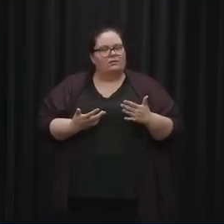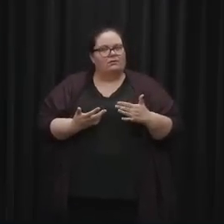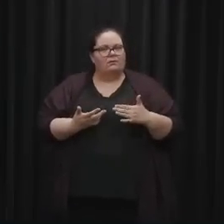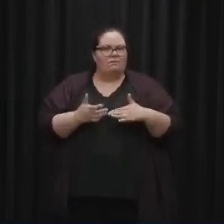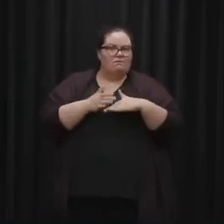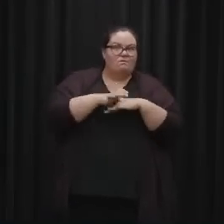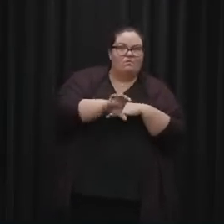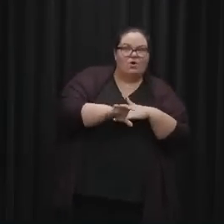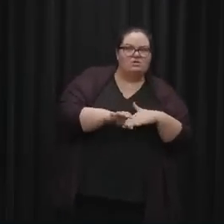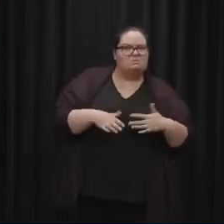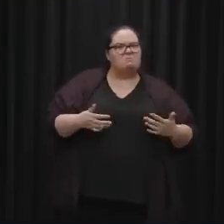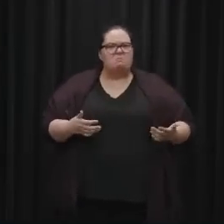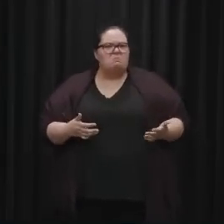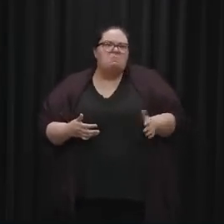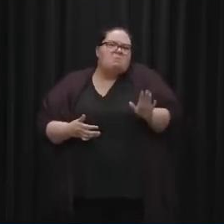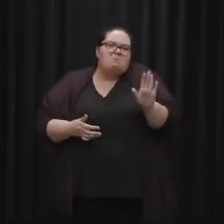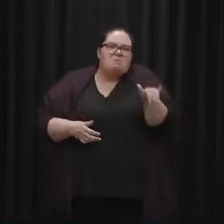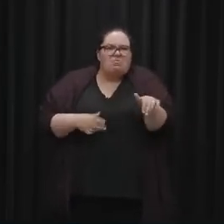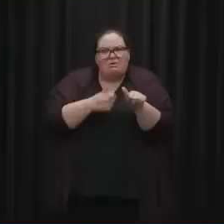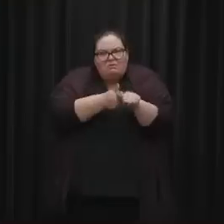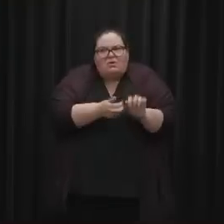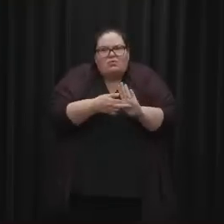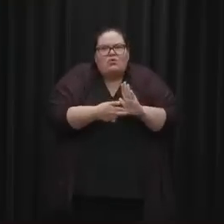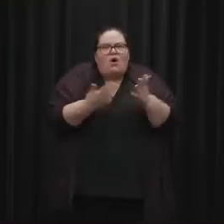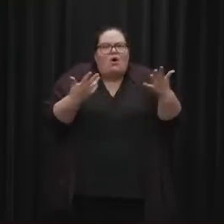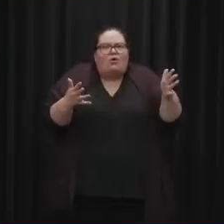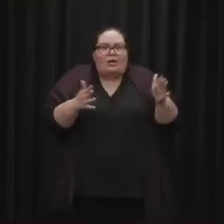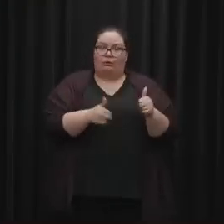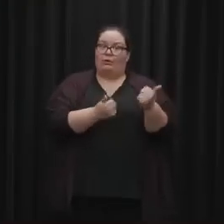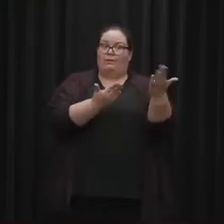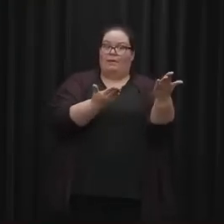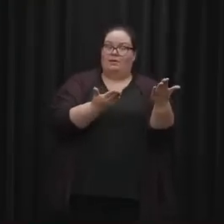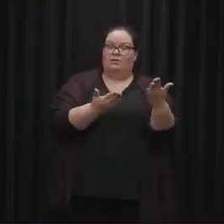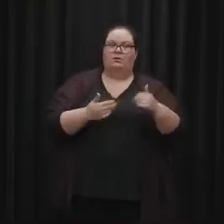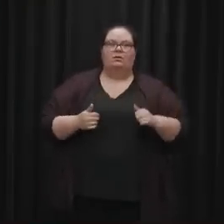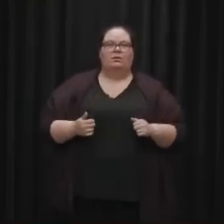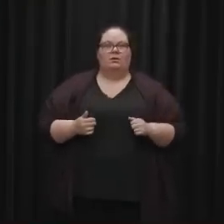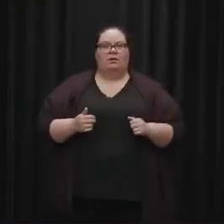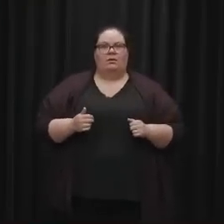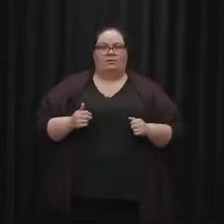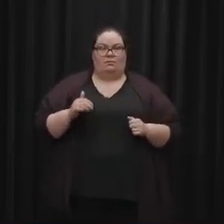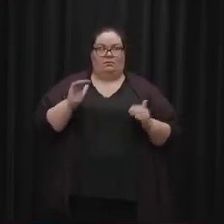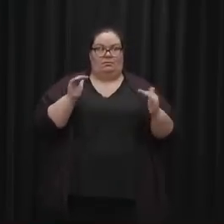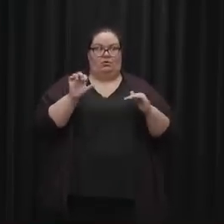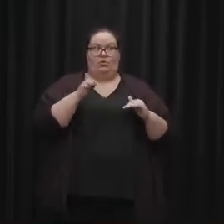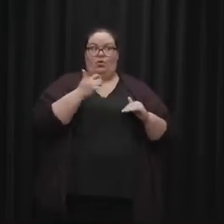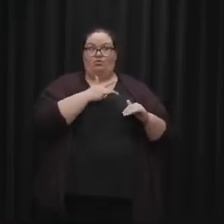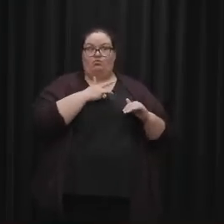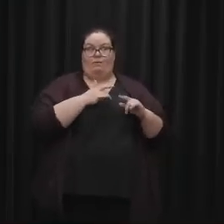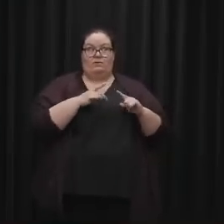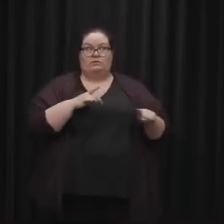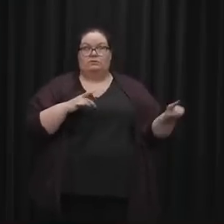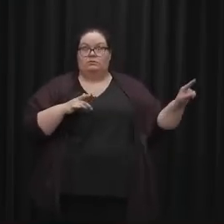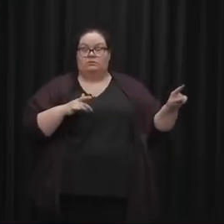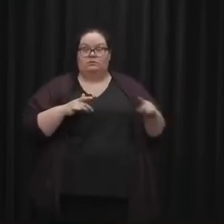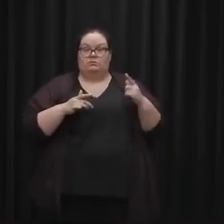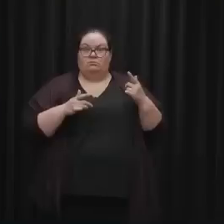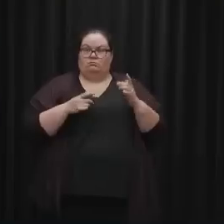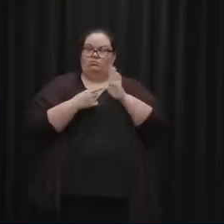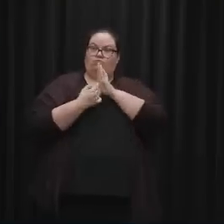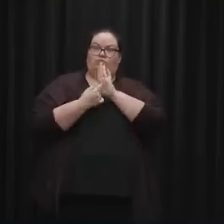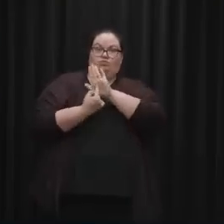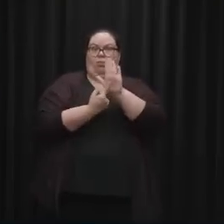program, and we feel obviously that's part of our success. And our record here in the province, and compared to any other province, would illustrate